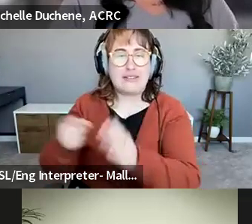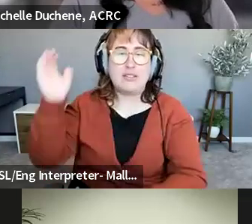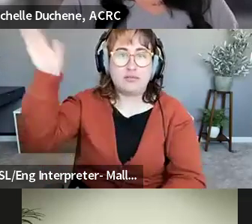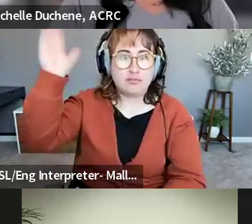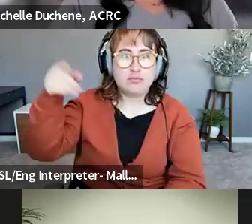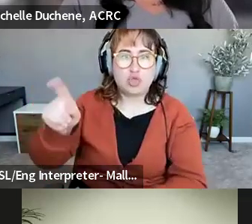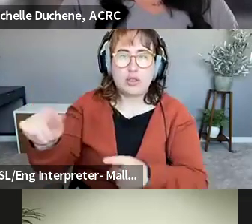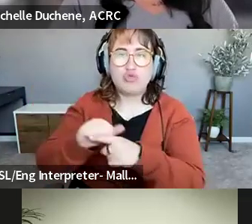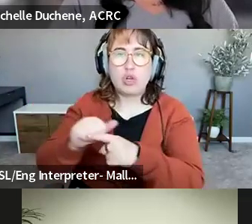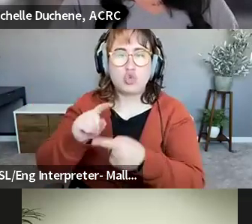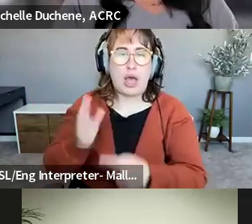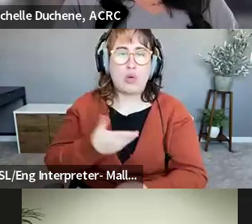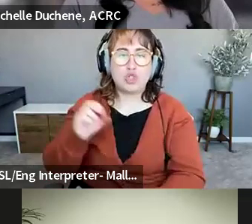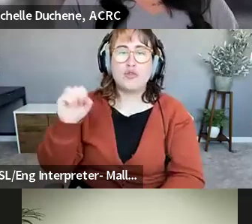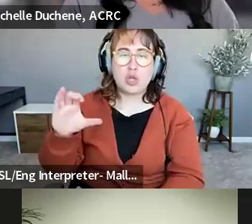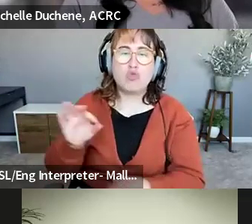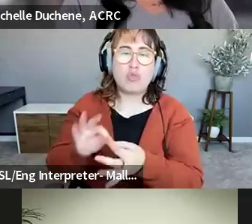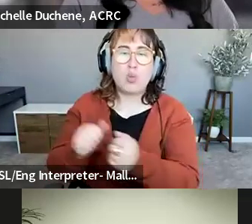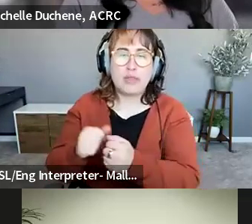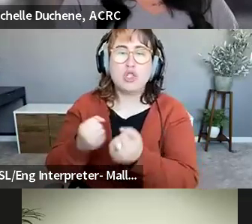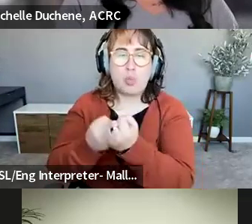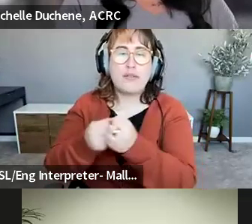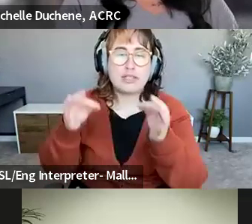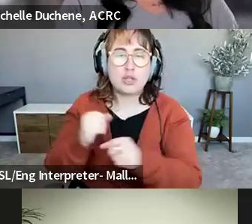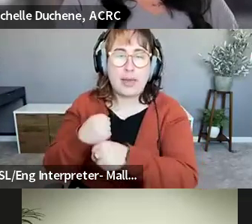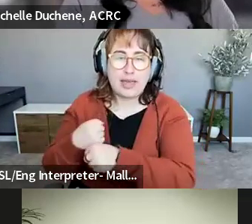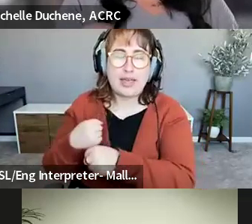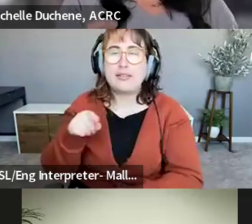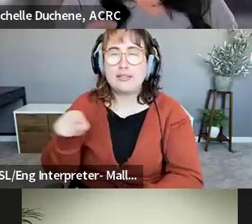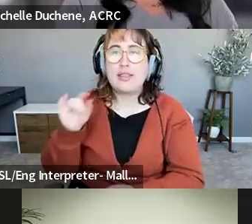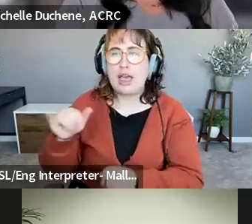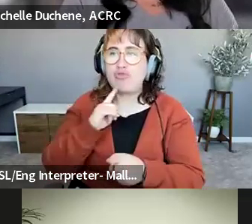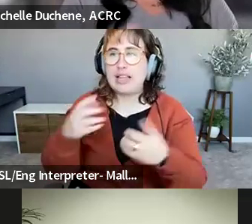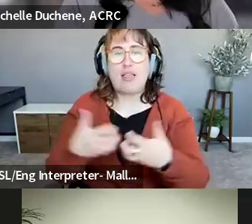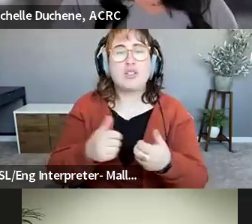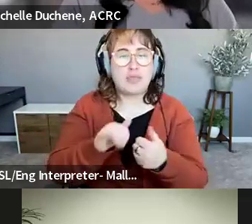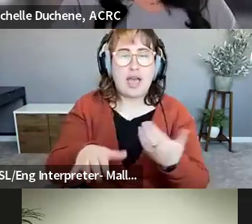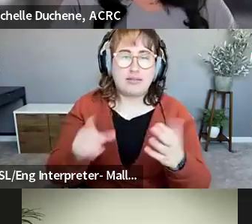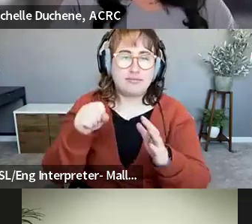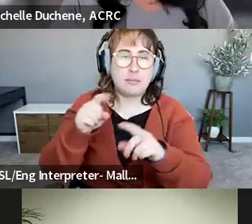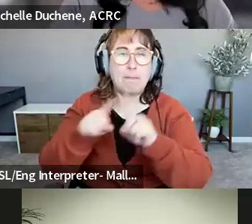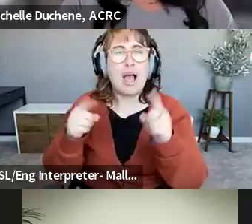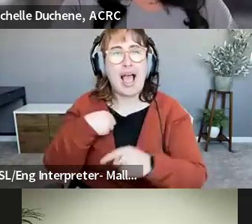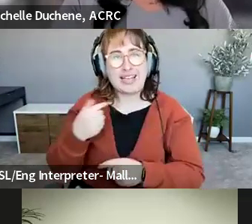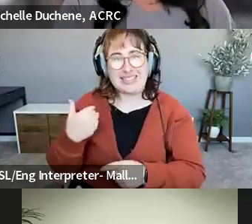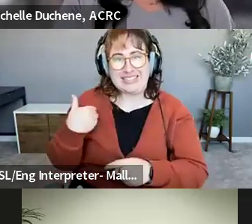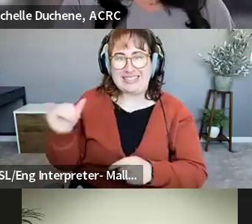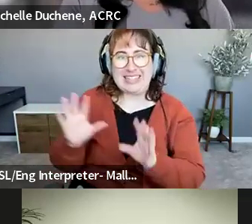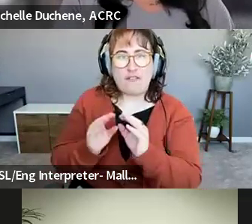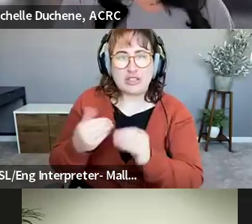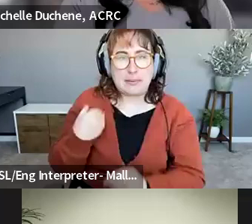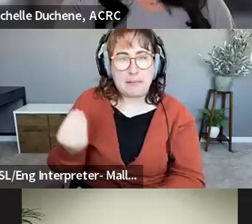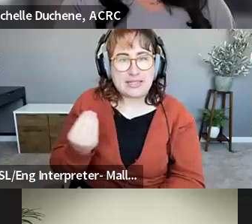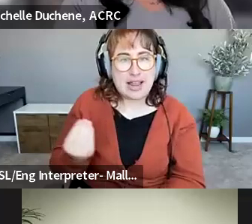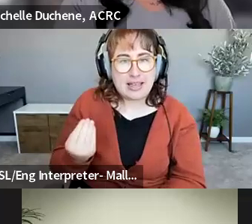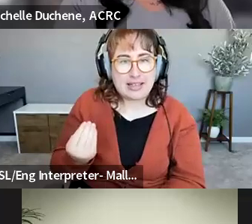in those trainings to our service coordinators about supported decision making and how that really aligns with it. But I was at this conference on Monday,